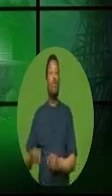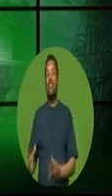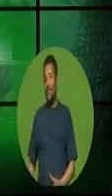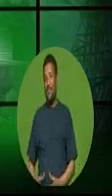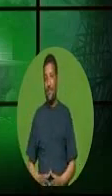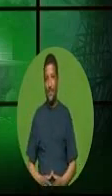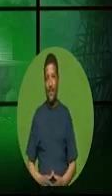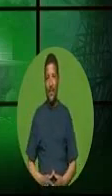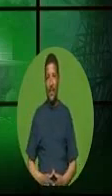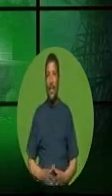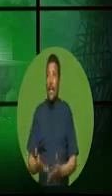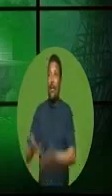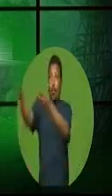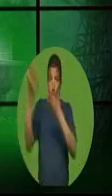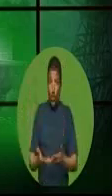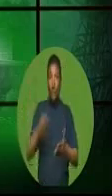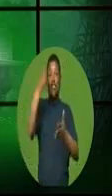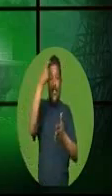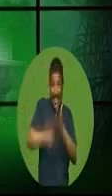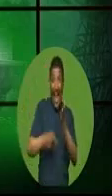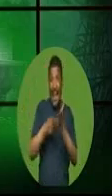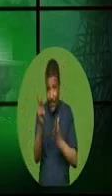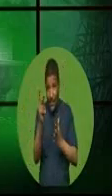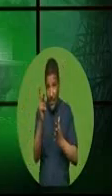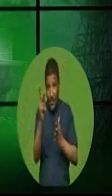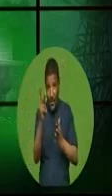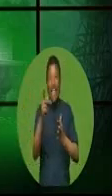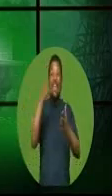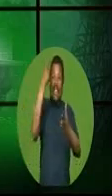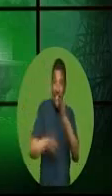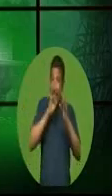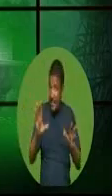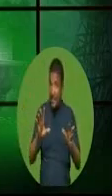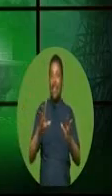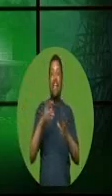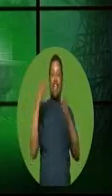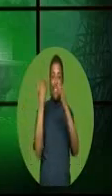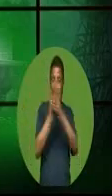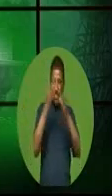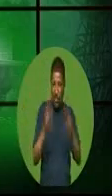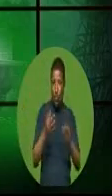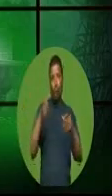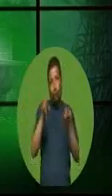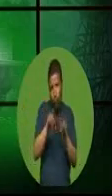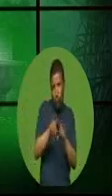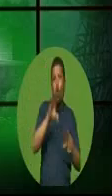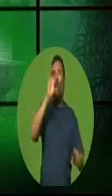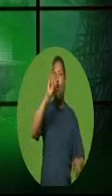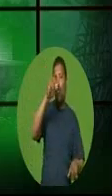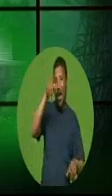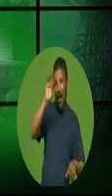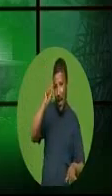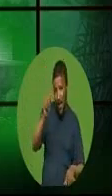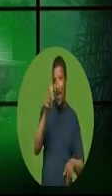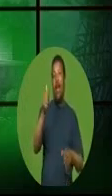Students, import tariffs and non-tariff restrictions such as quotas and exchange